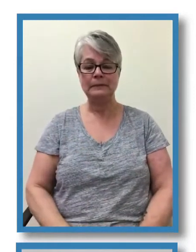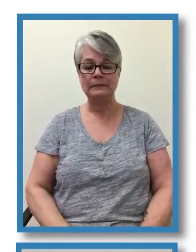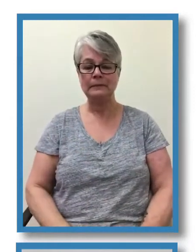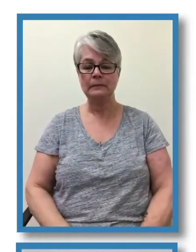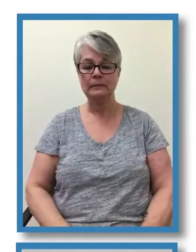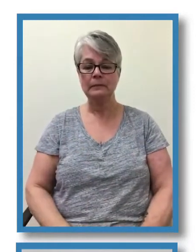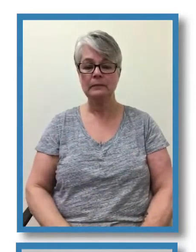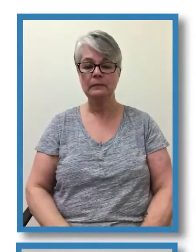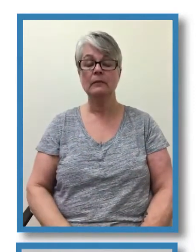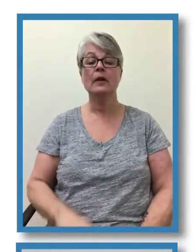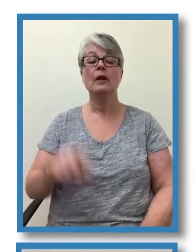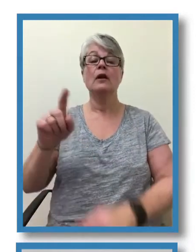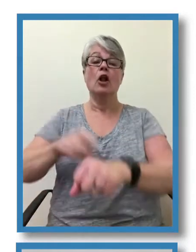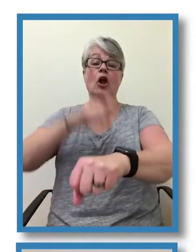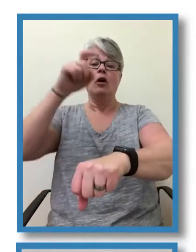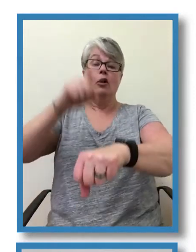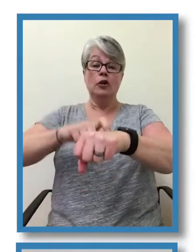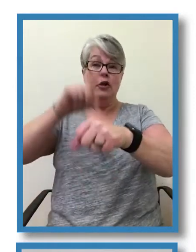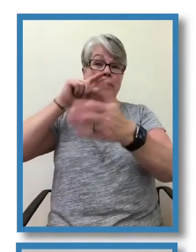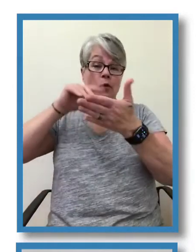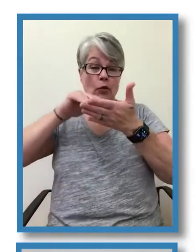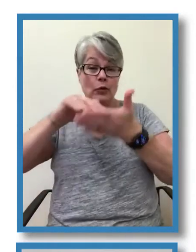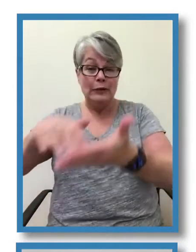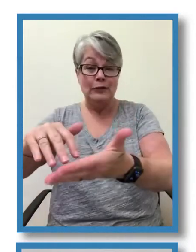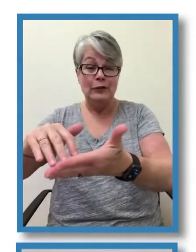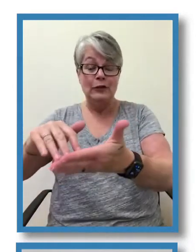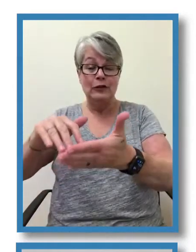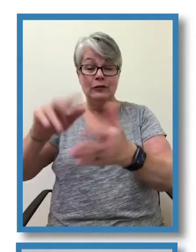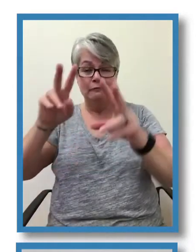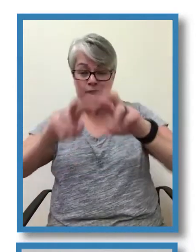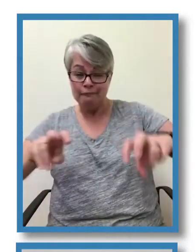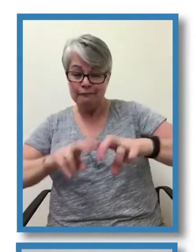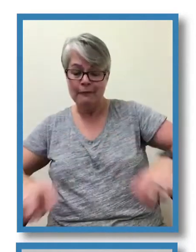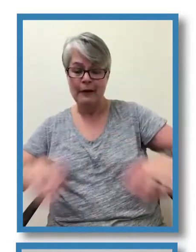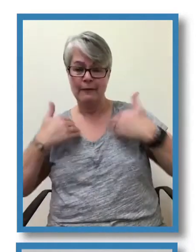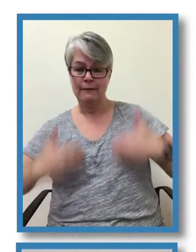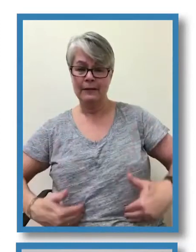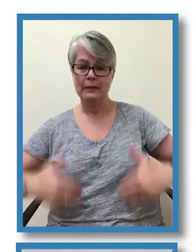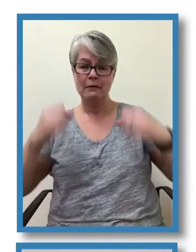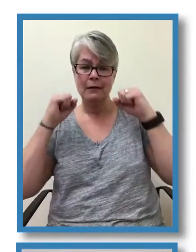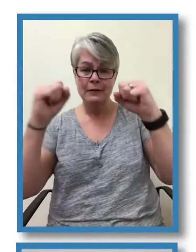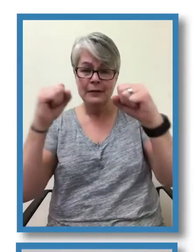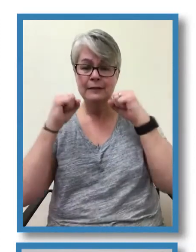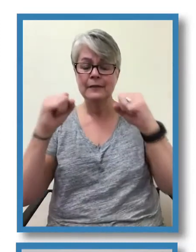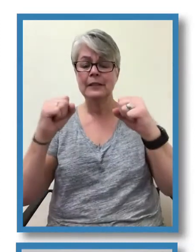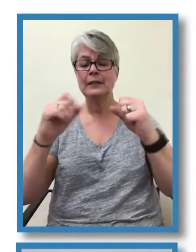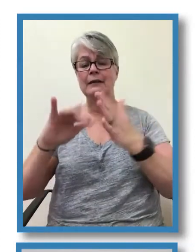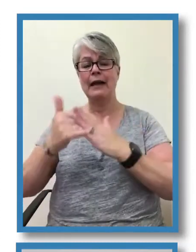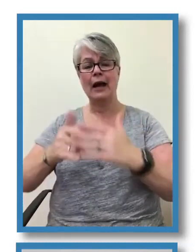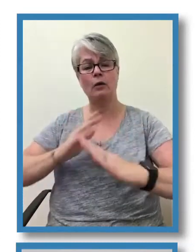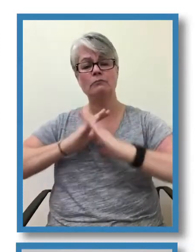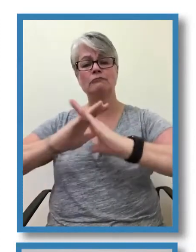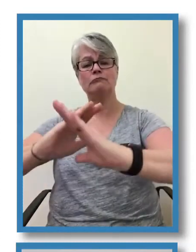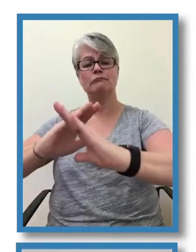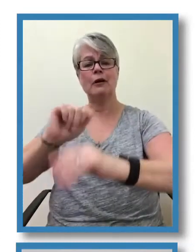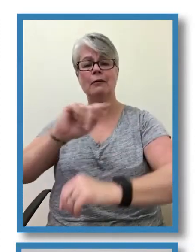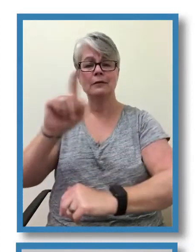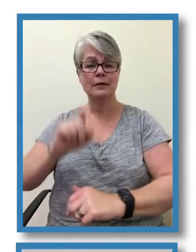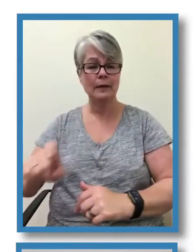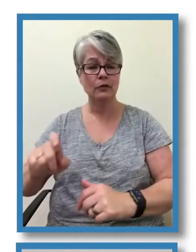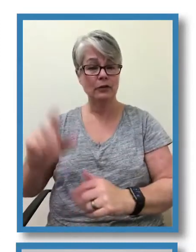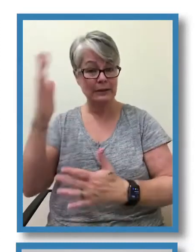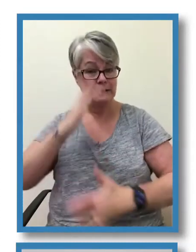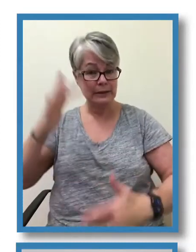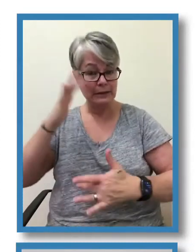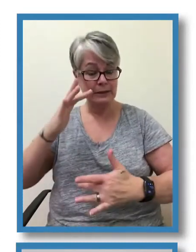of people who at baseline had no memory problems. These are large studies, and they actually had a reduced risk